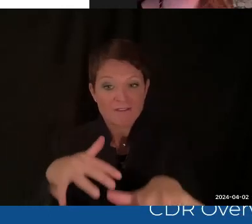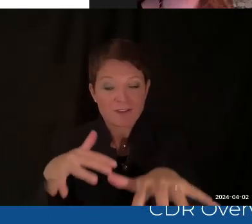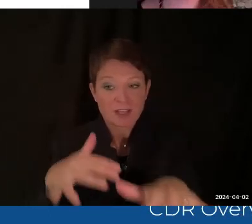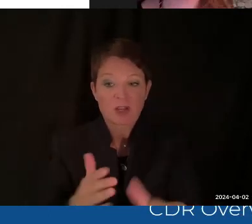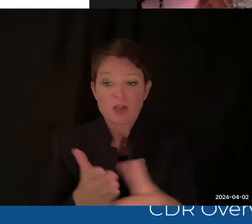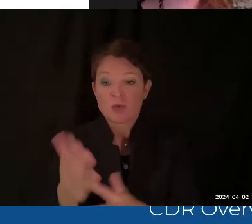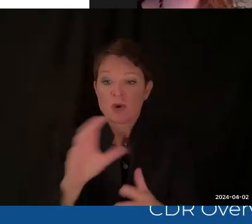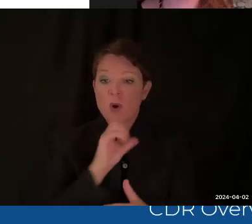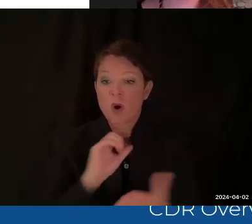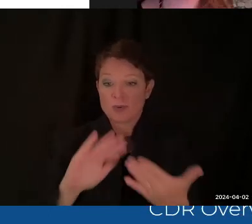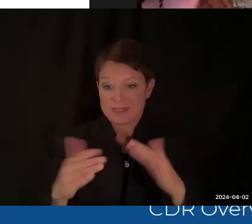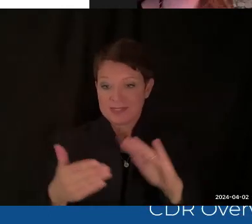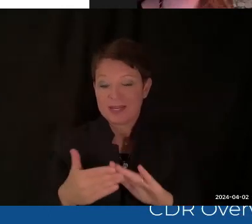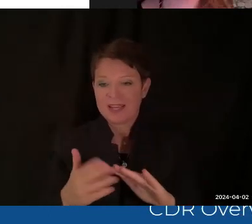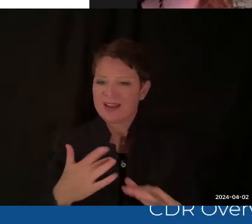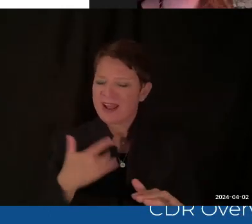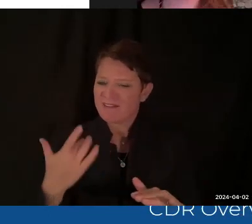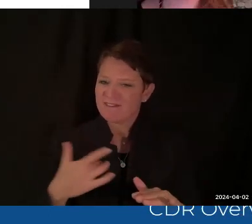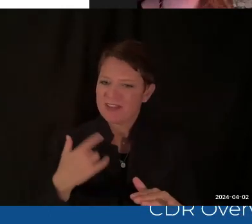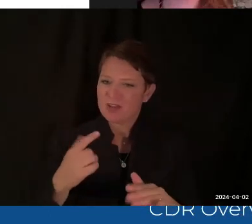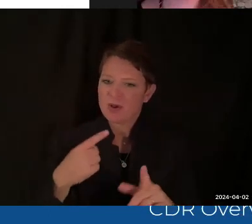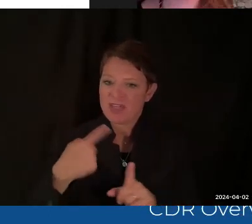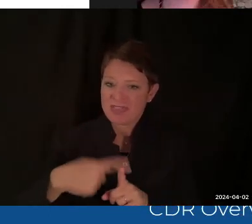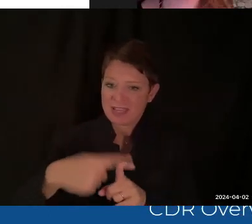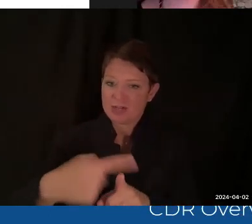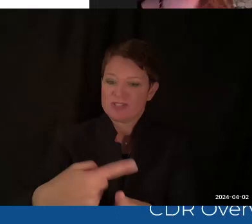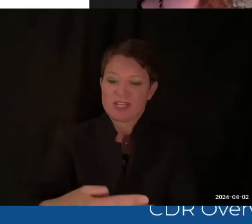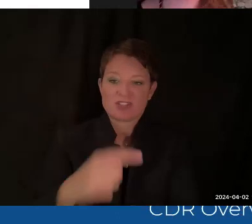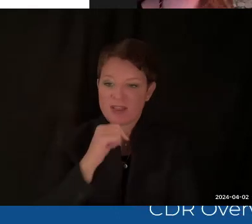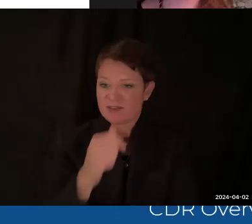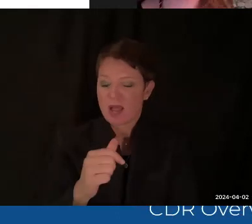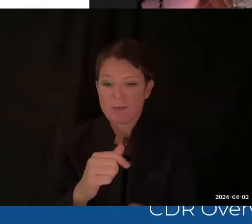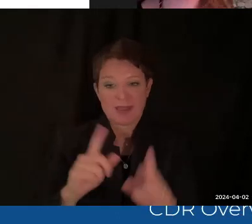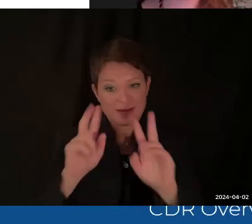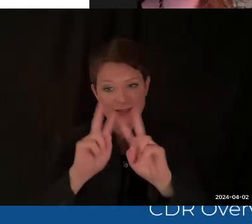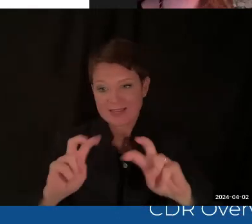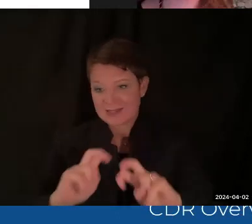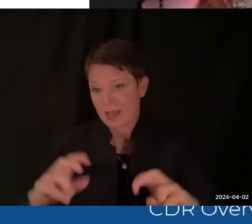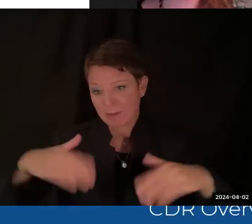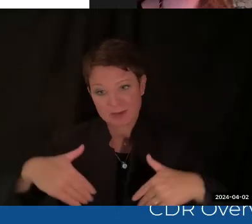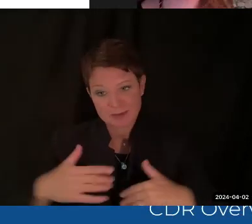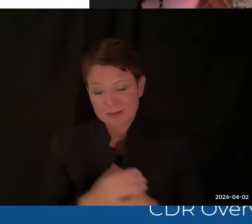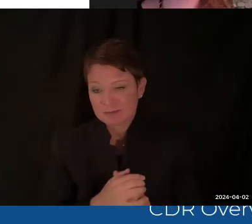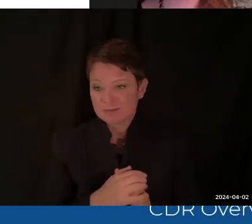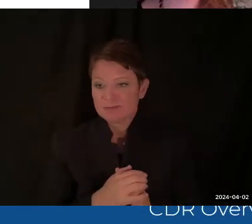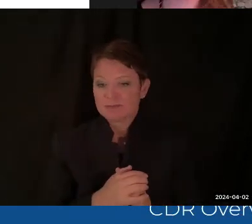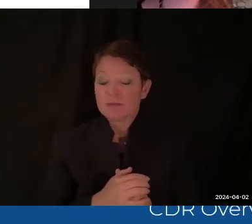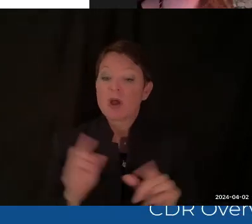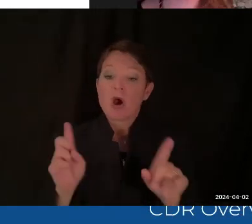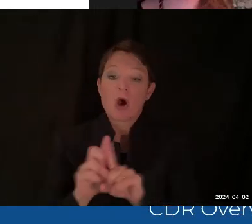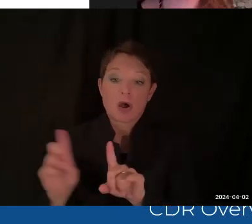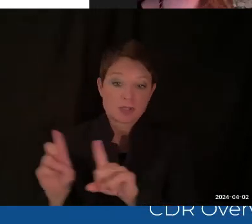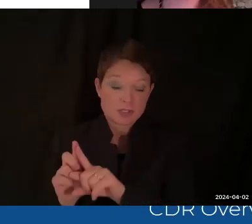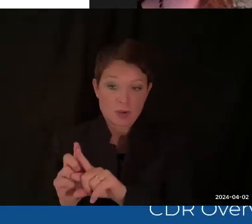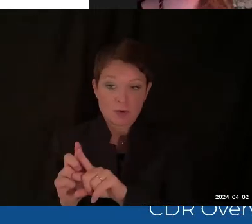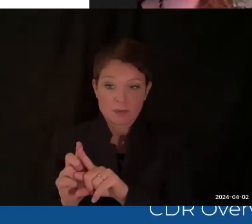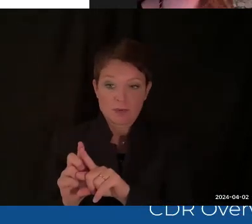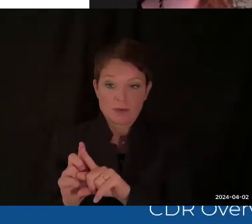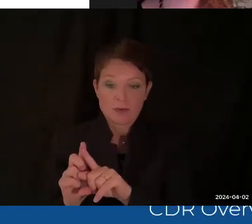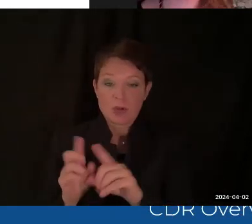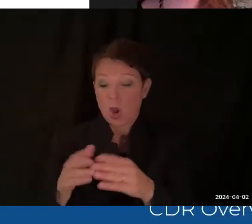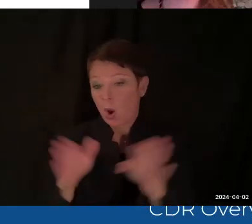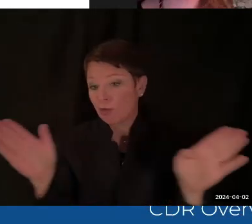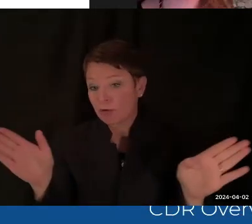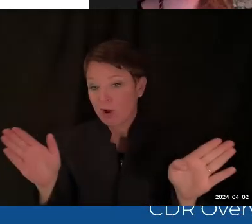through Old City, and I feel like those intersections have not been examined. additionally, just